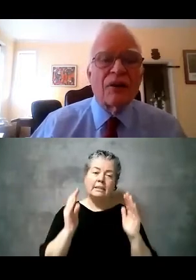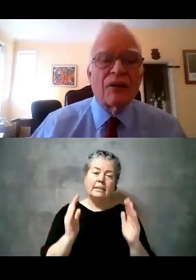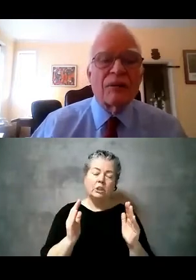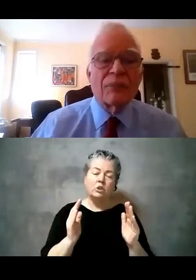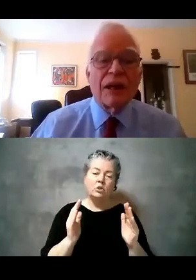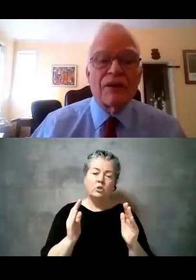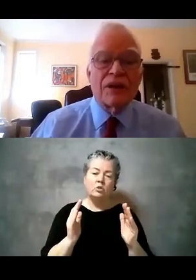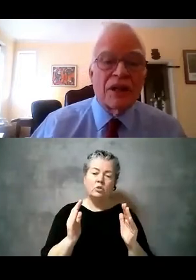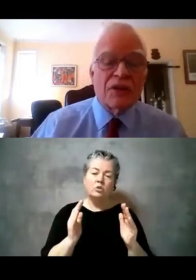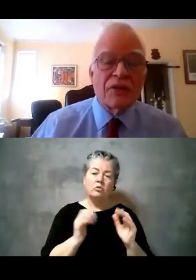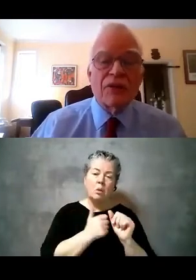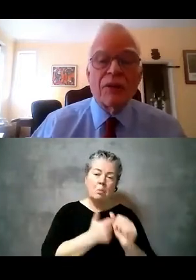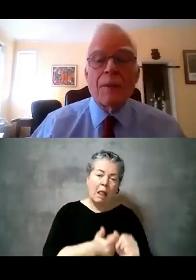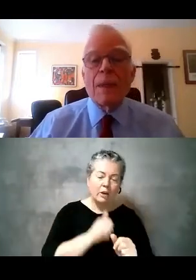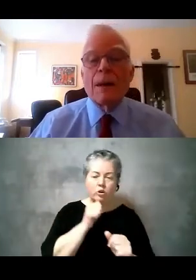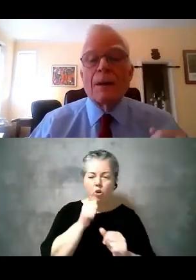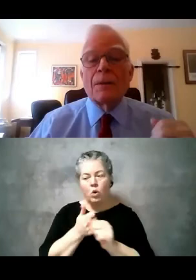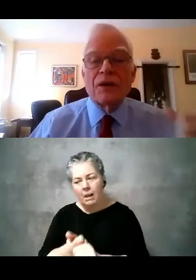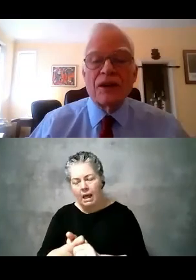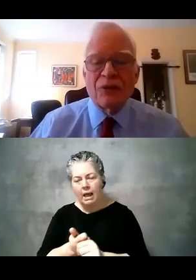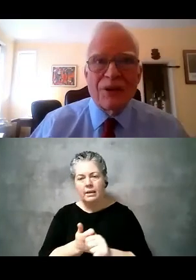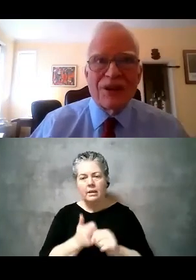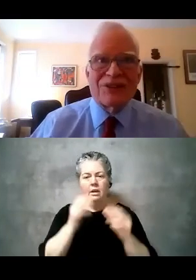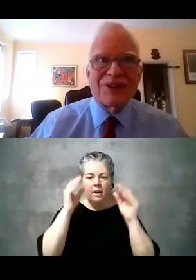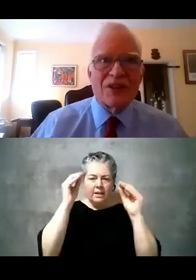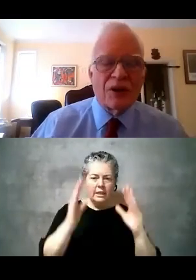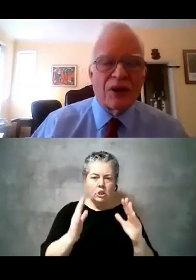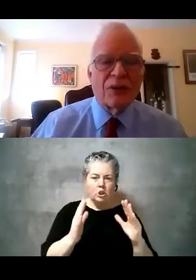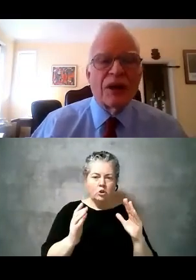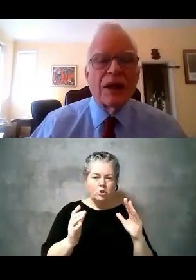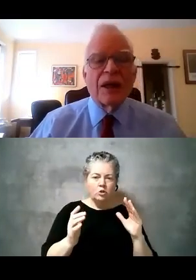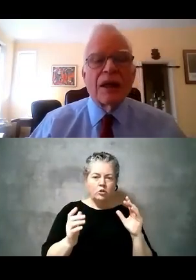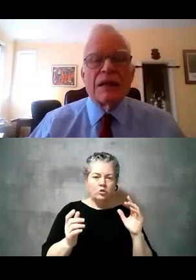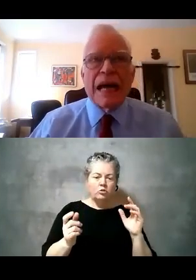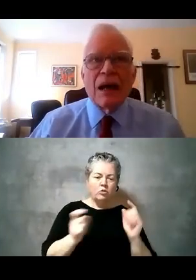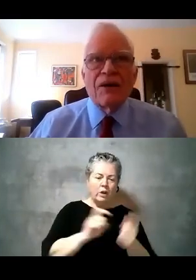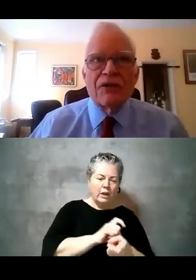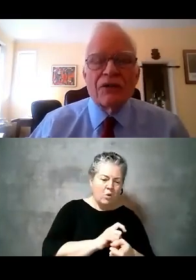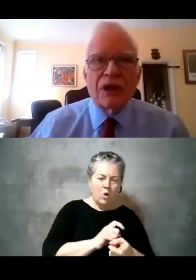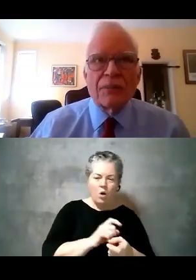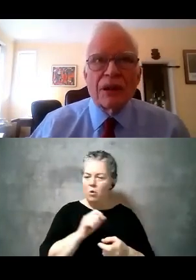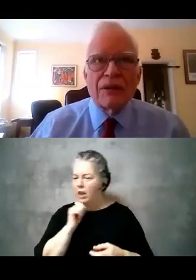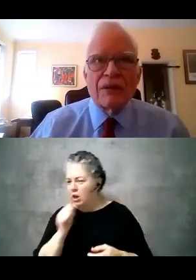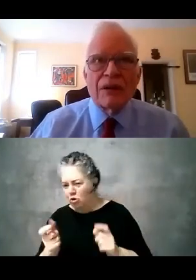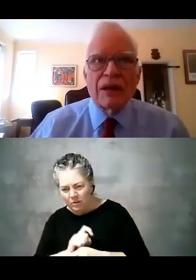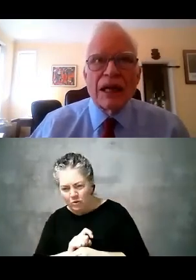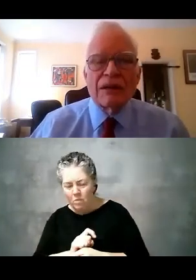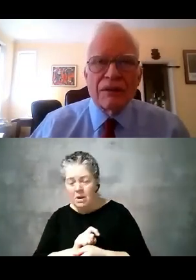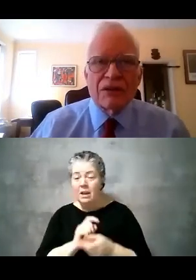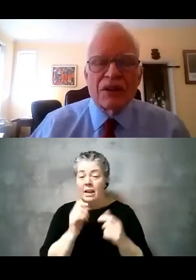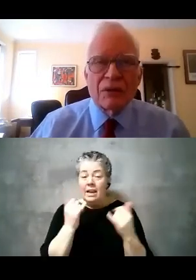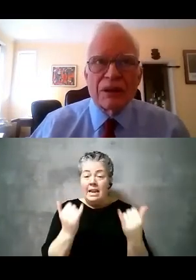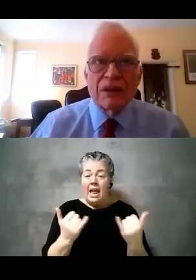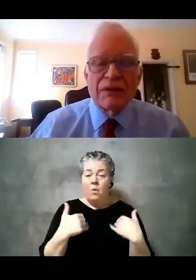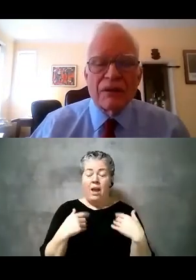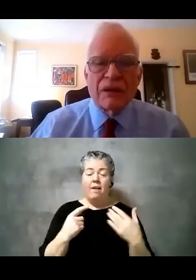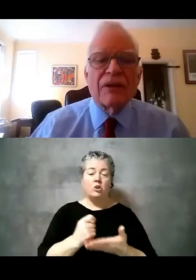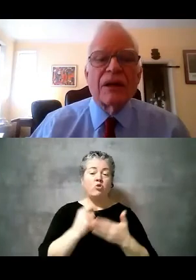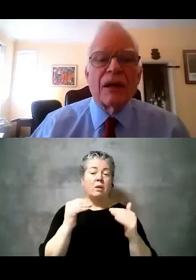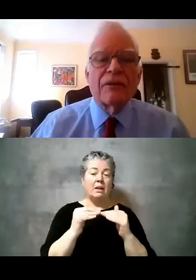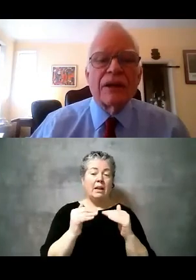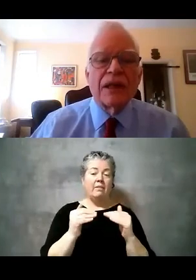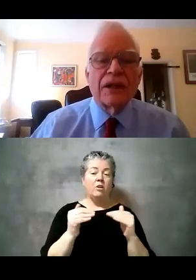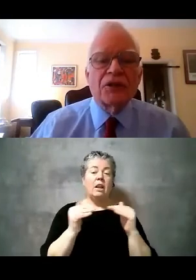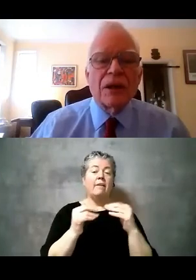comply or don't comply, or the teachers transform their instruction or don't. Now there's a treatment level at level 2, at the level